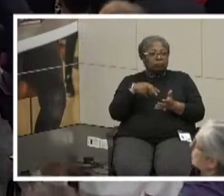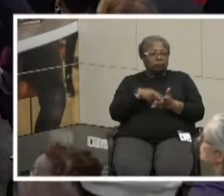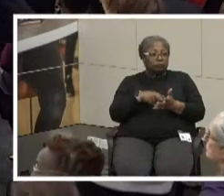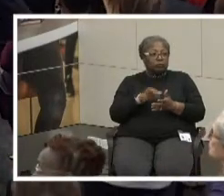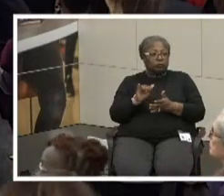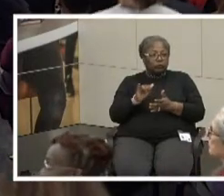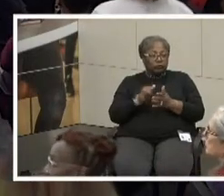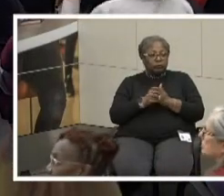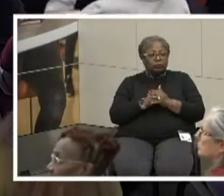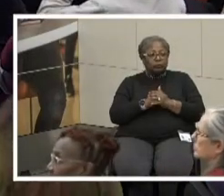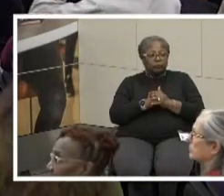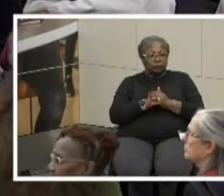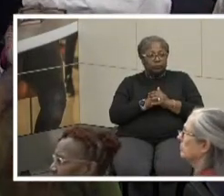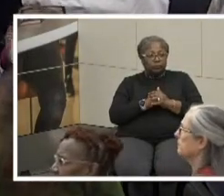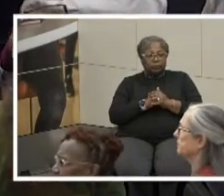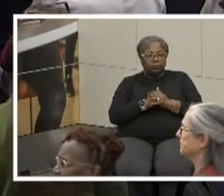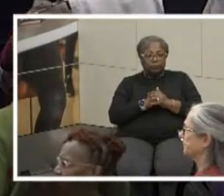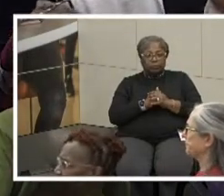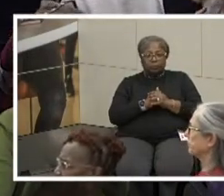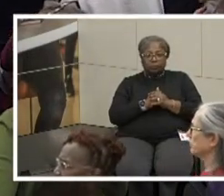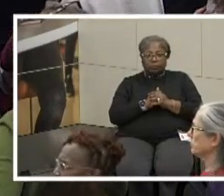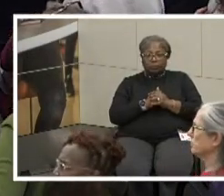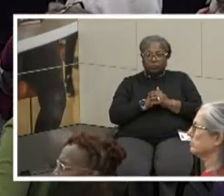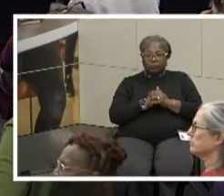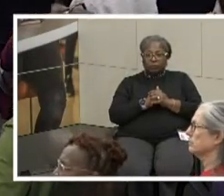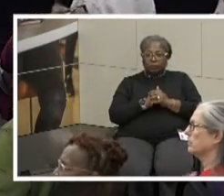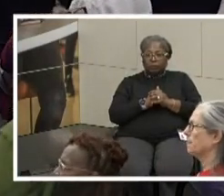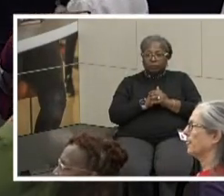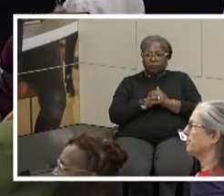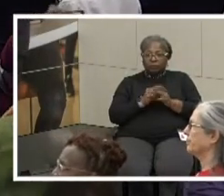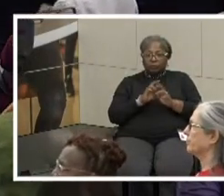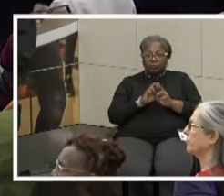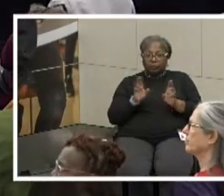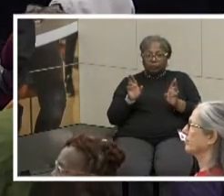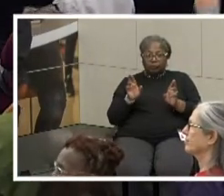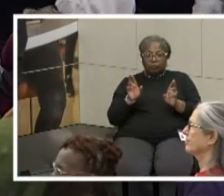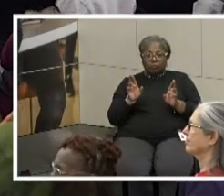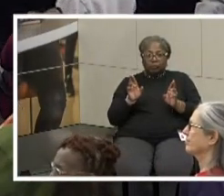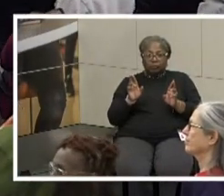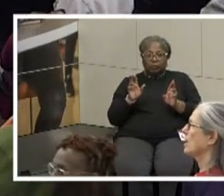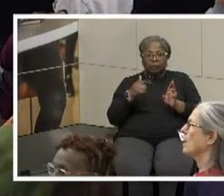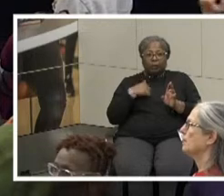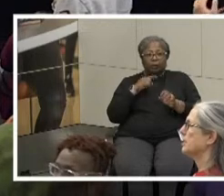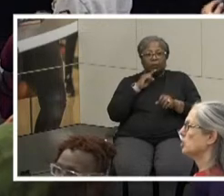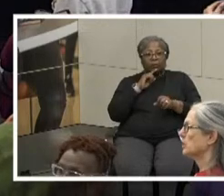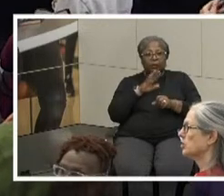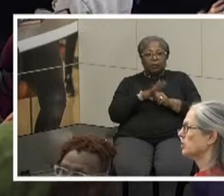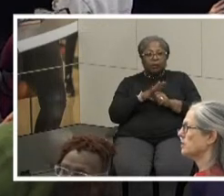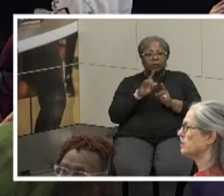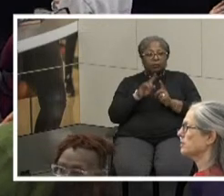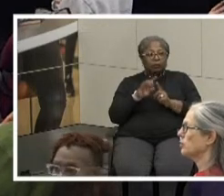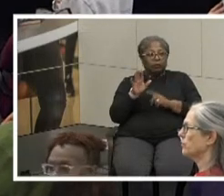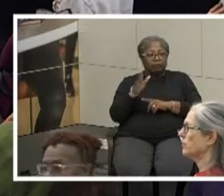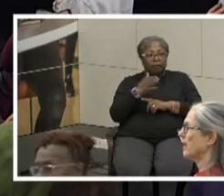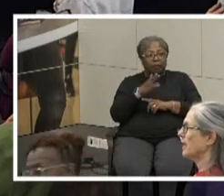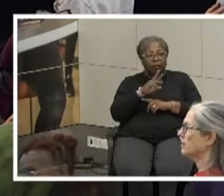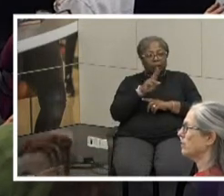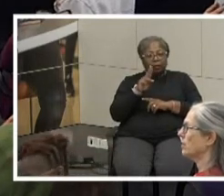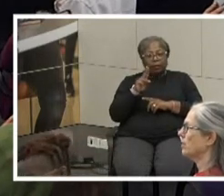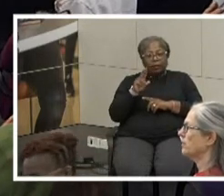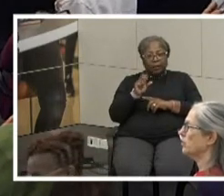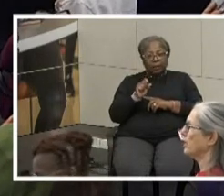okay where are we going okay ready go I pledge allegiance to the